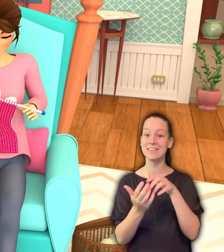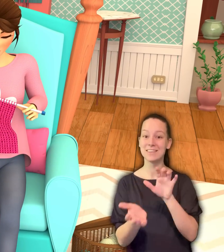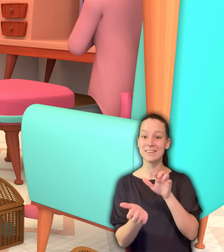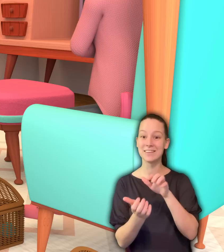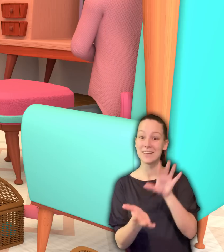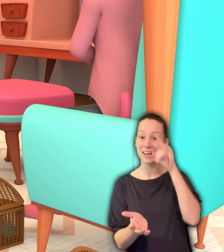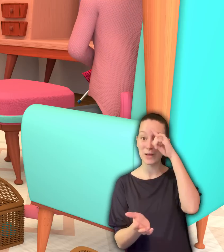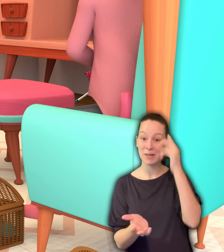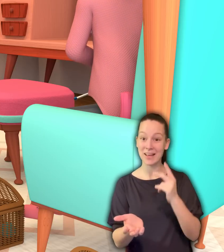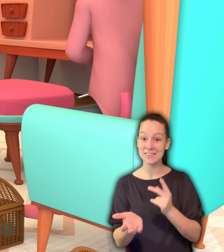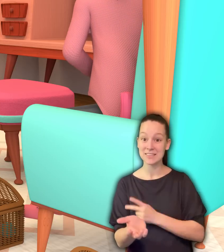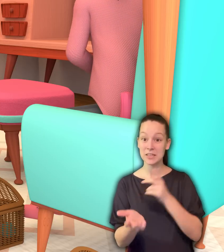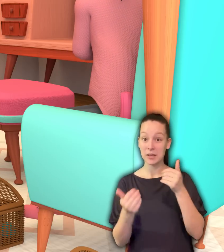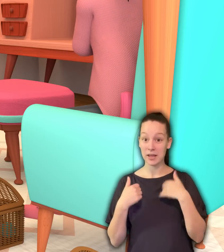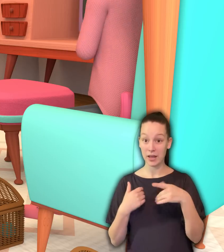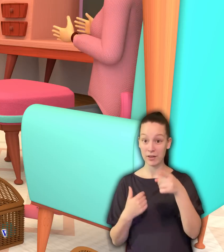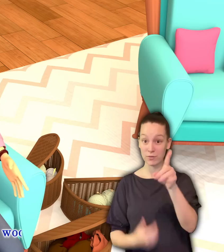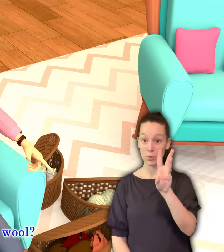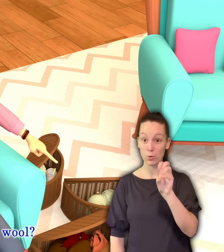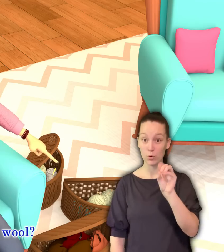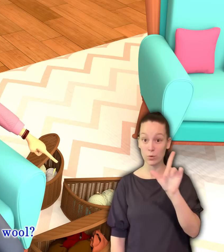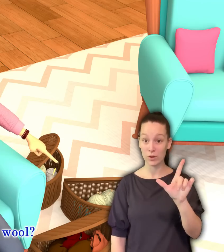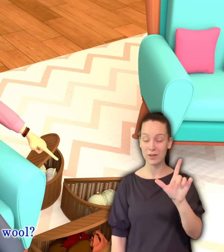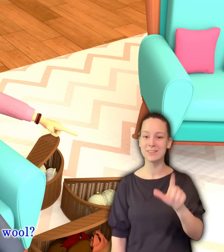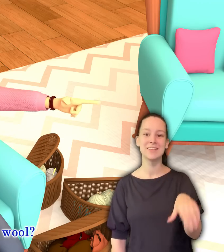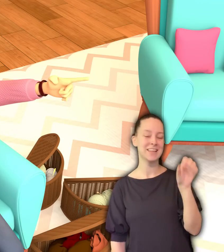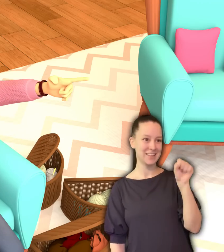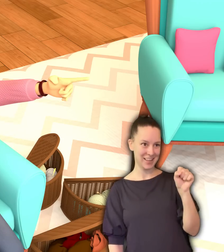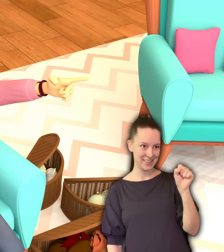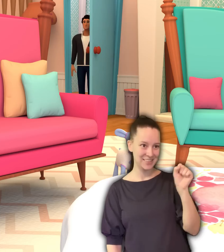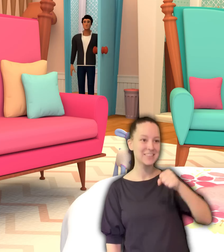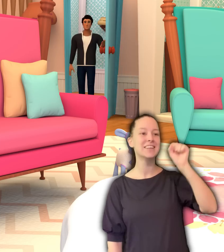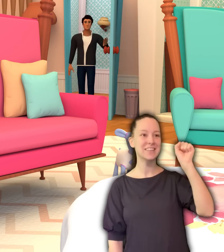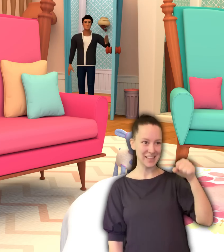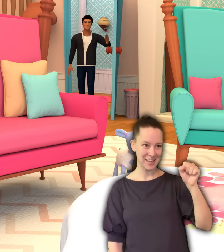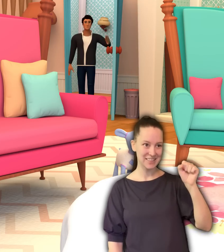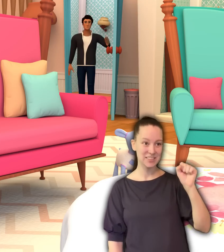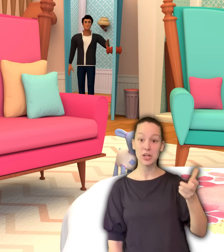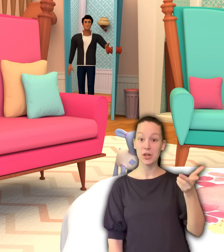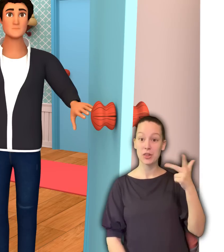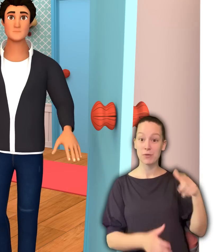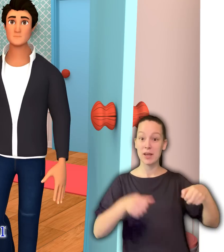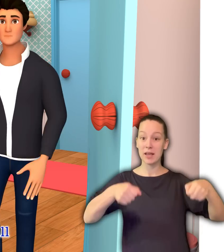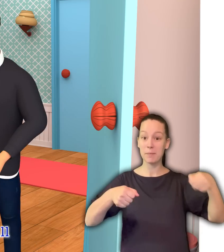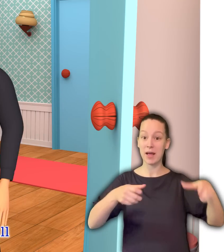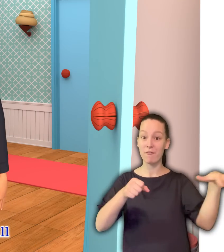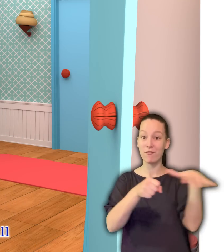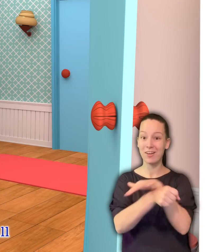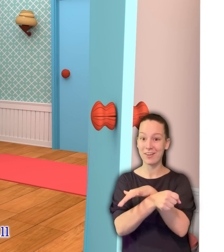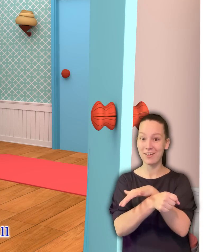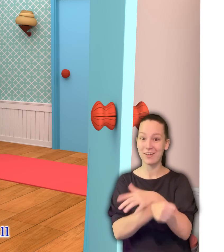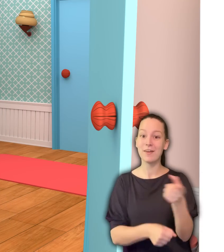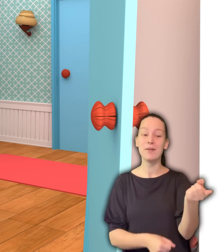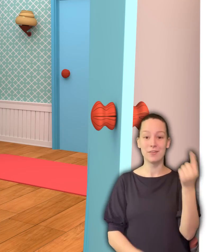Sheep b b black sheep have you any wall yes sir yes are three